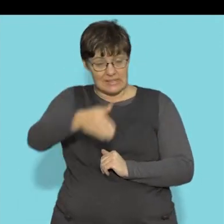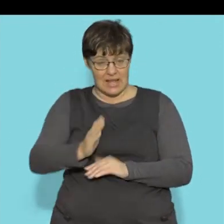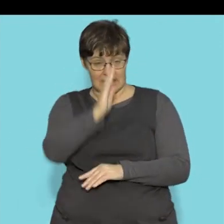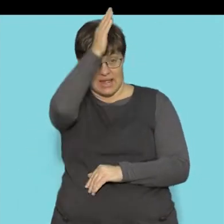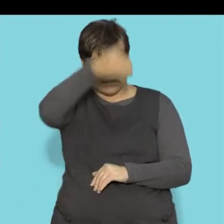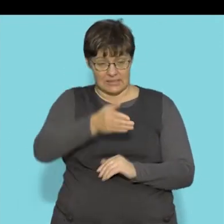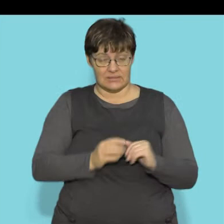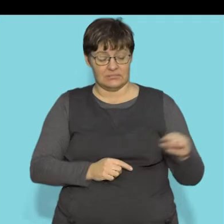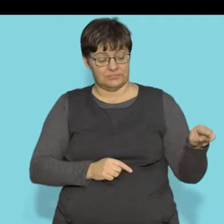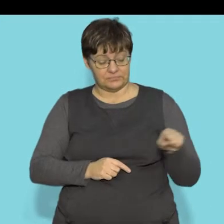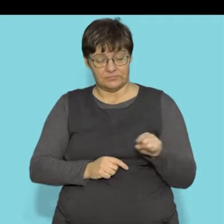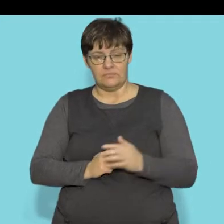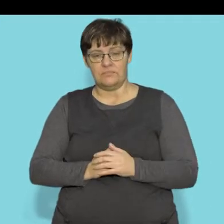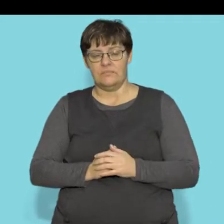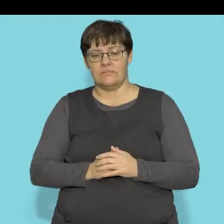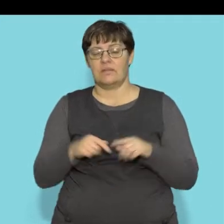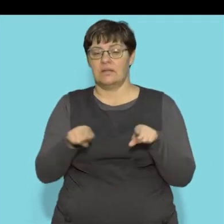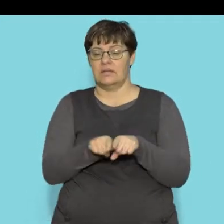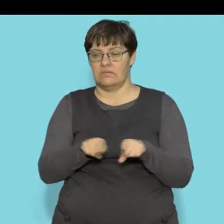height